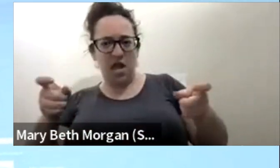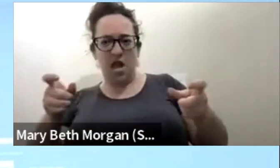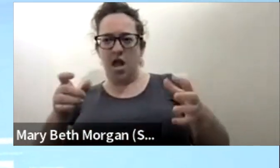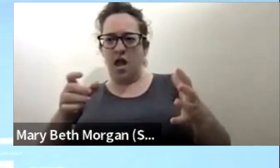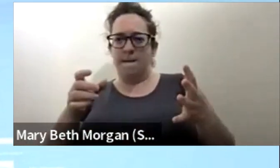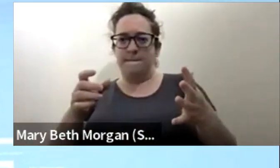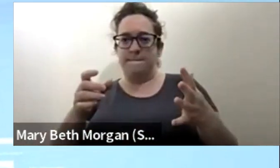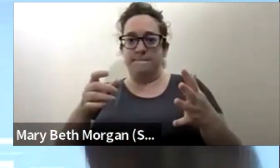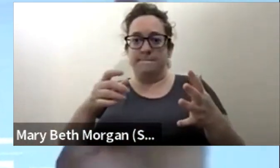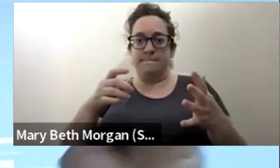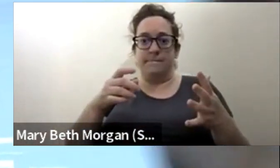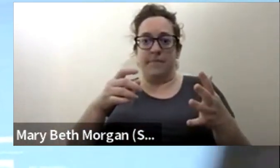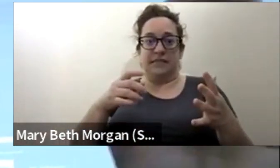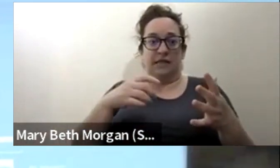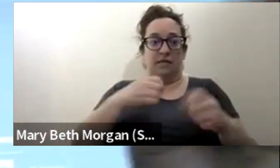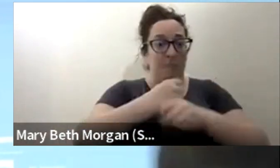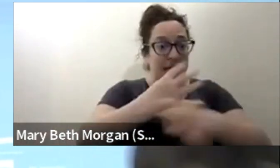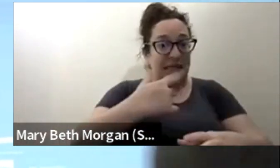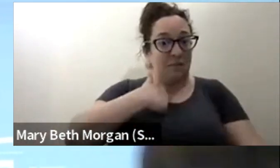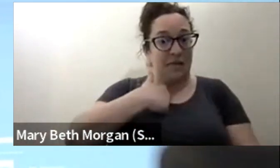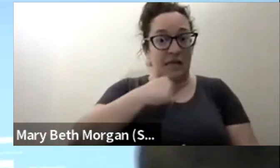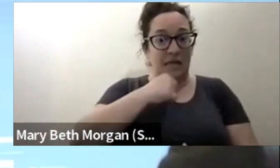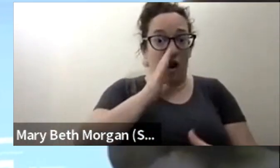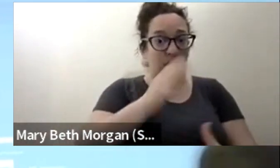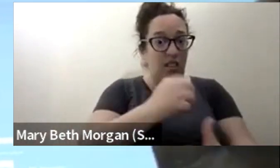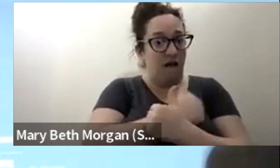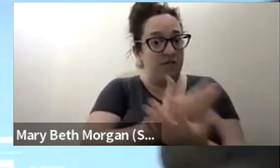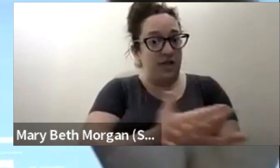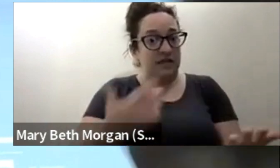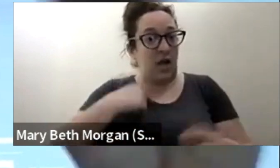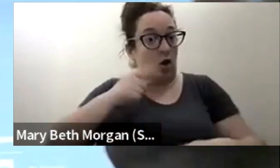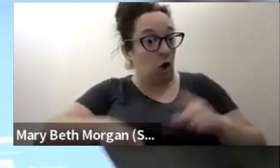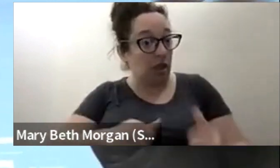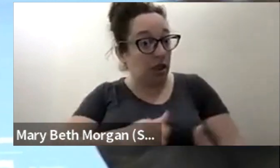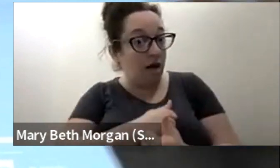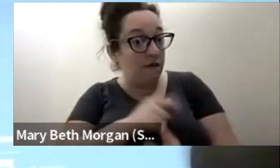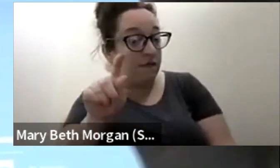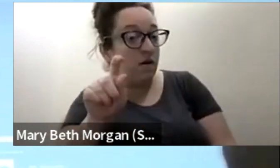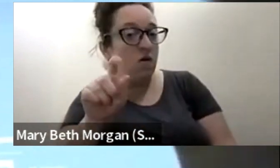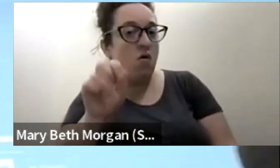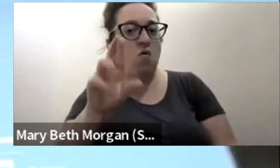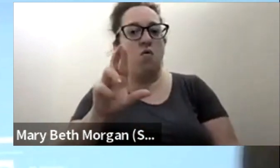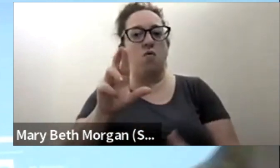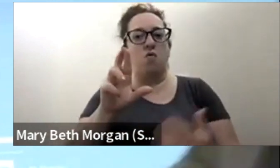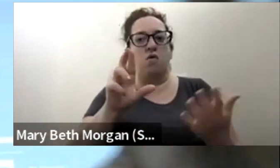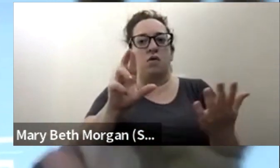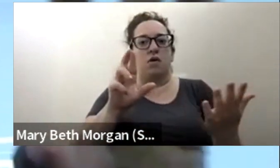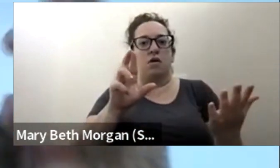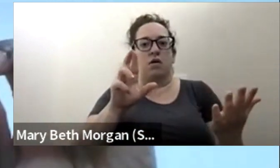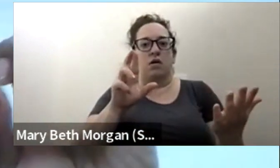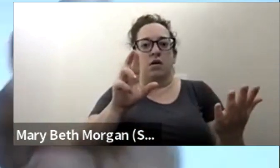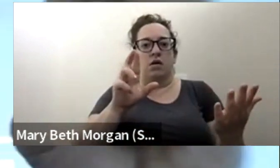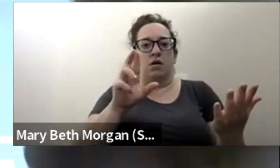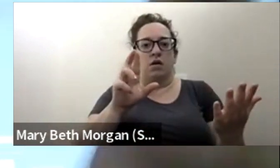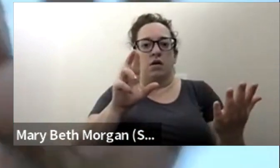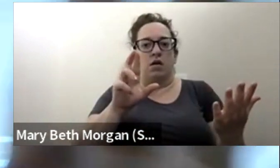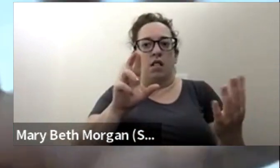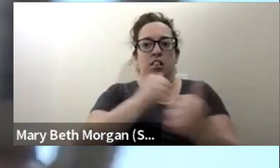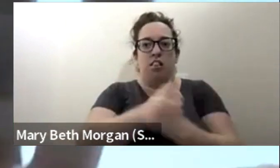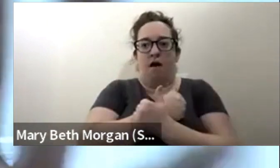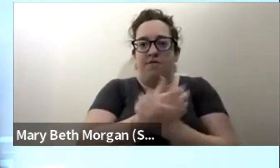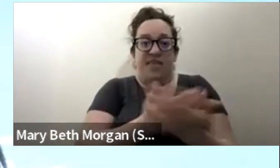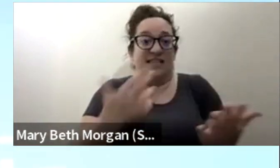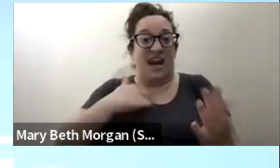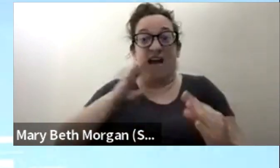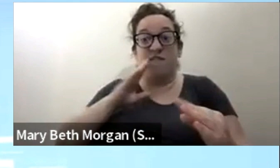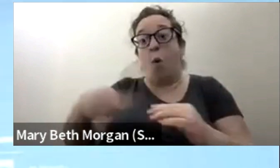then having to get over my judgment of the character or the piece or the dialogue and find a way that tells the truth